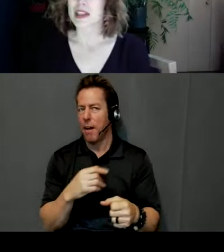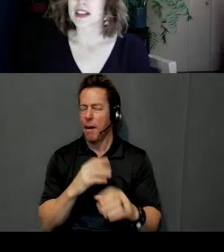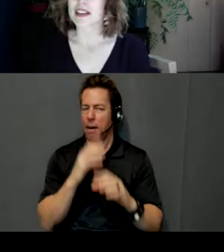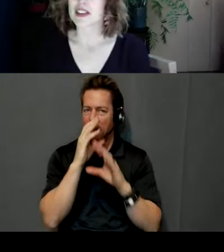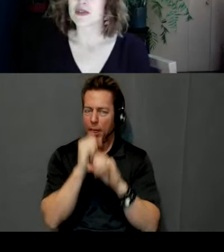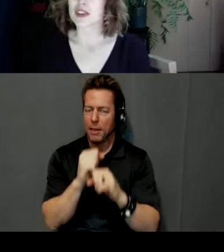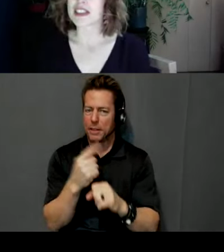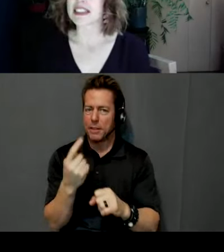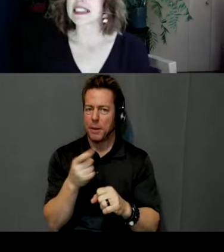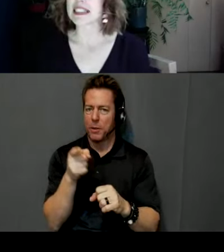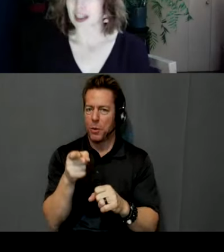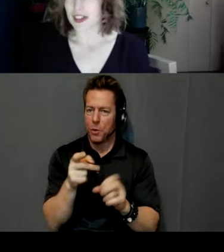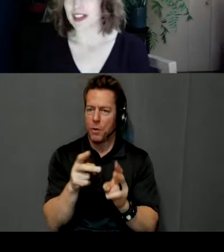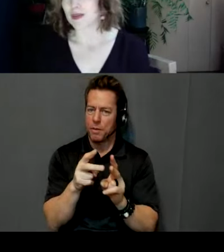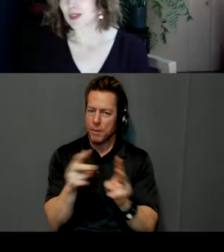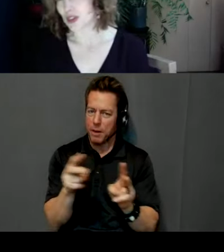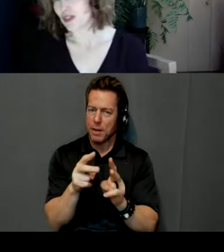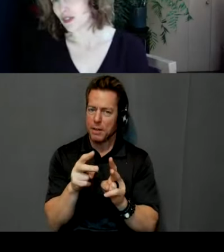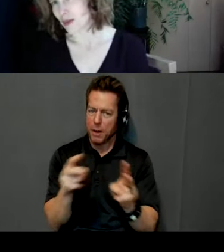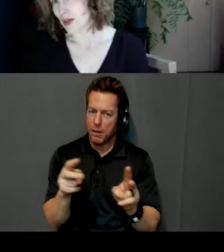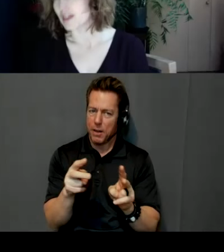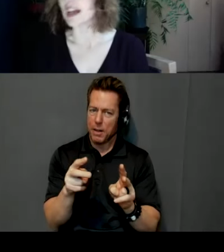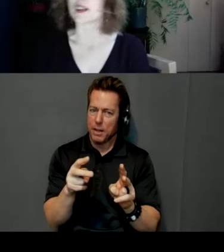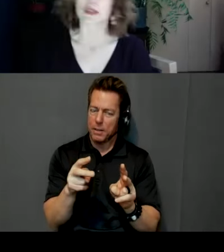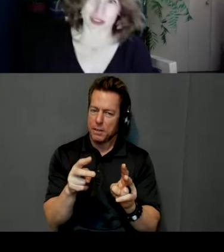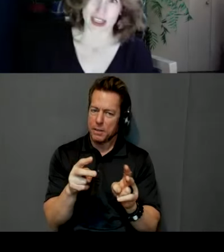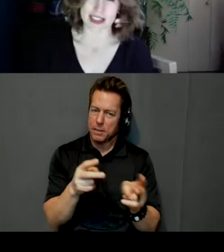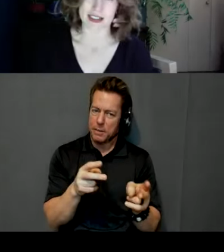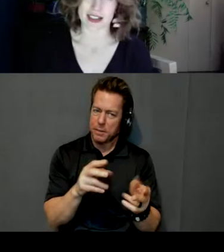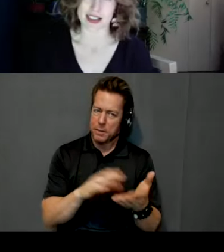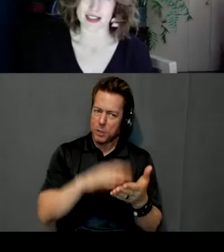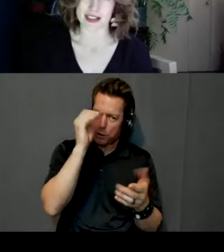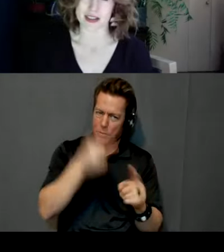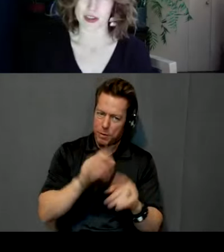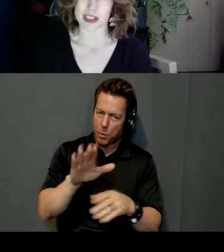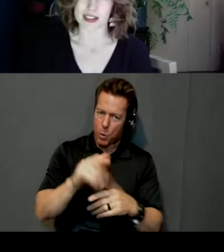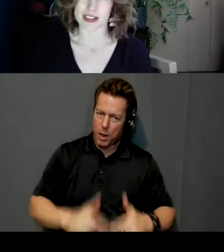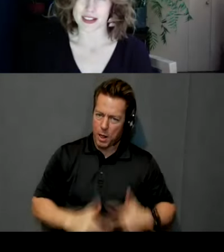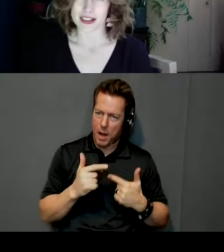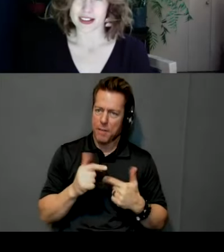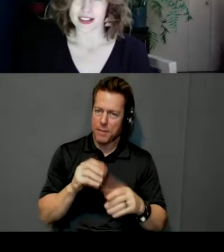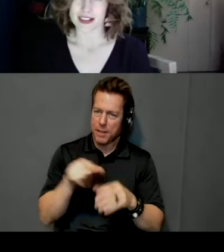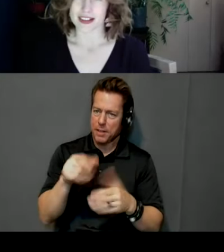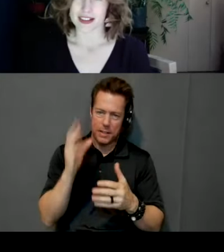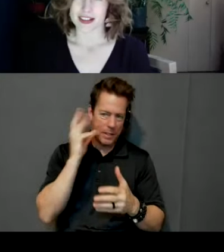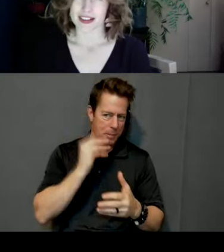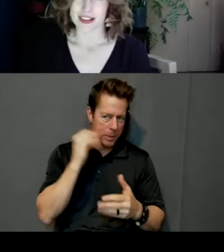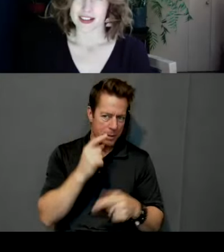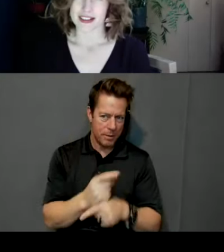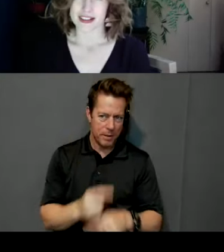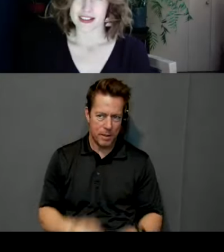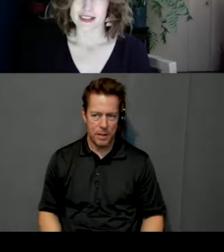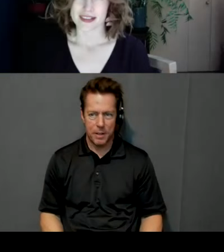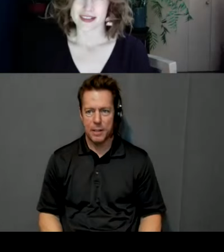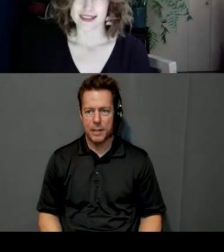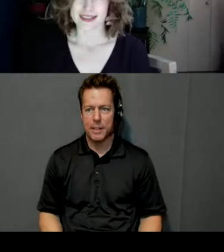is something that you very definitely took from your life into this experience. Yeah, I had to have the